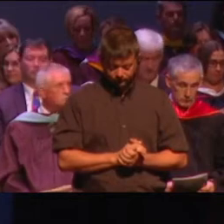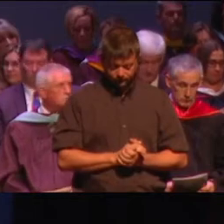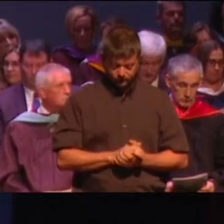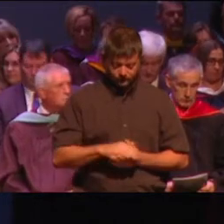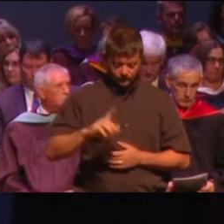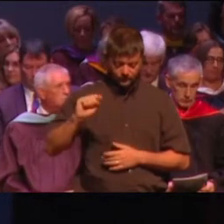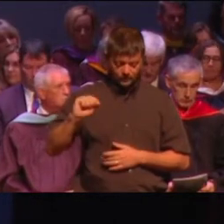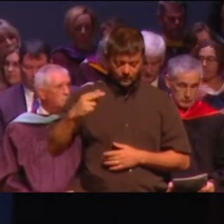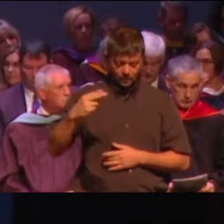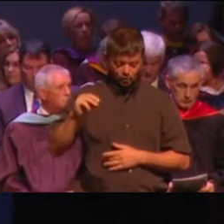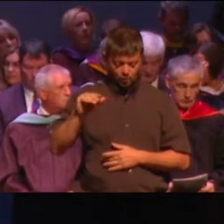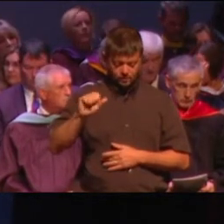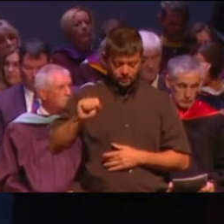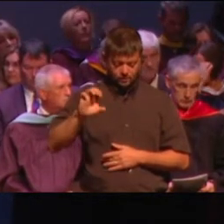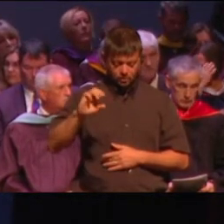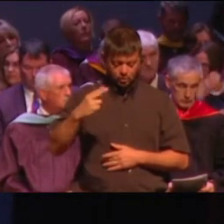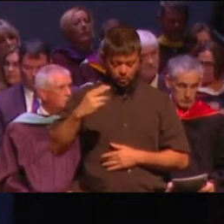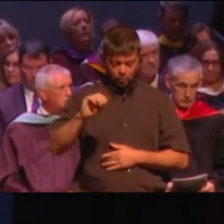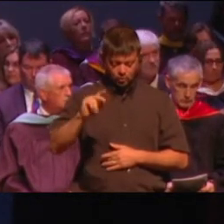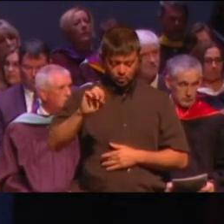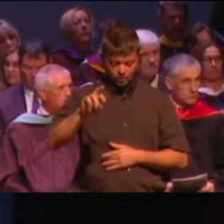Thomas Christopher Wright.